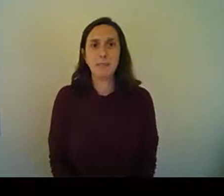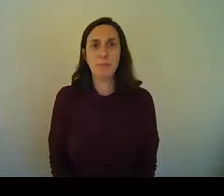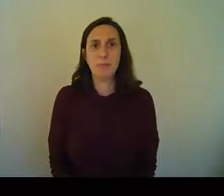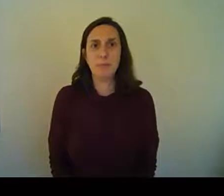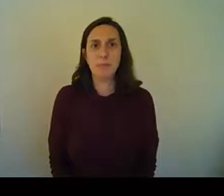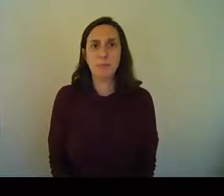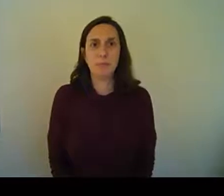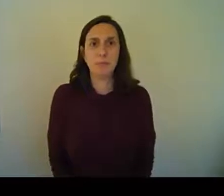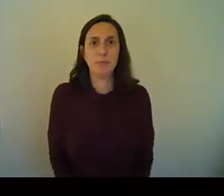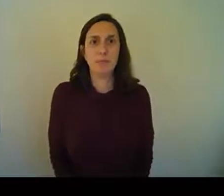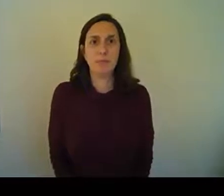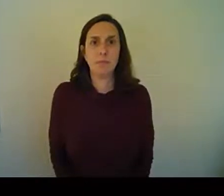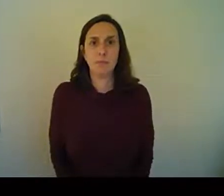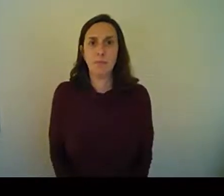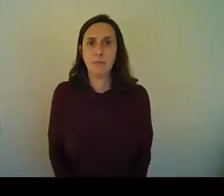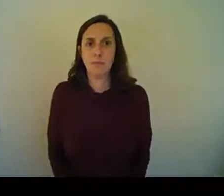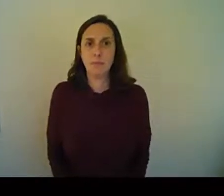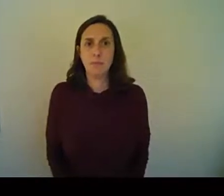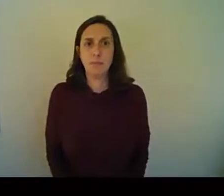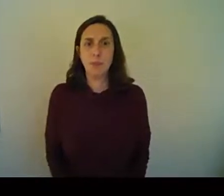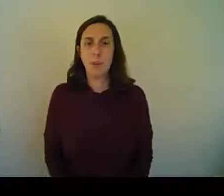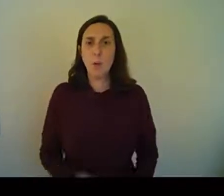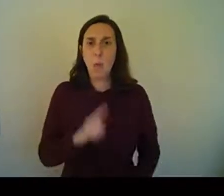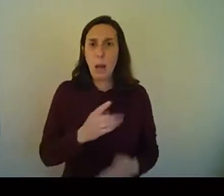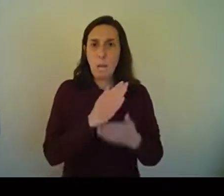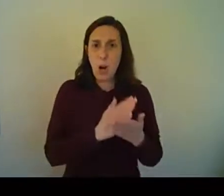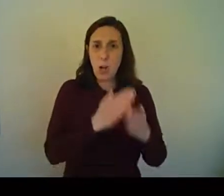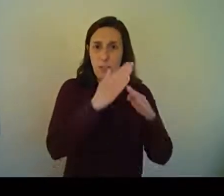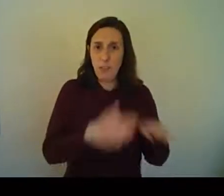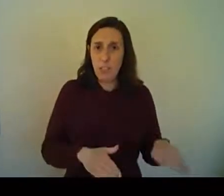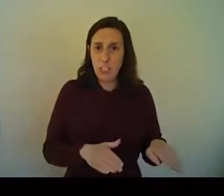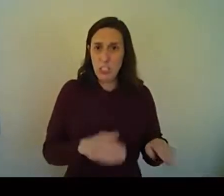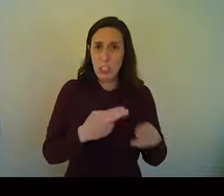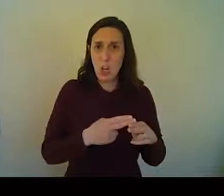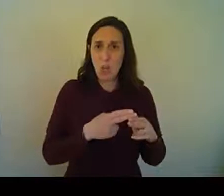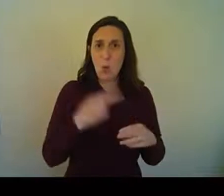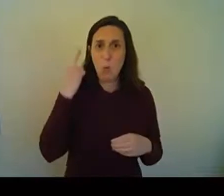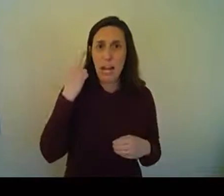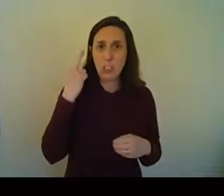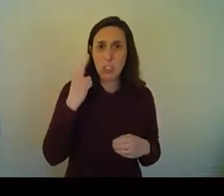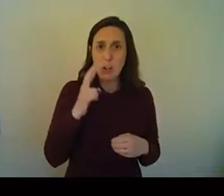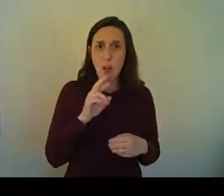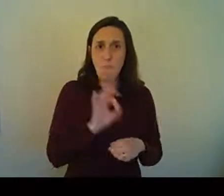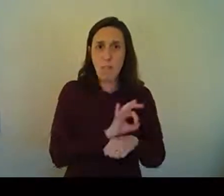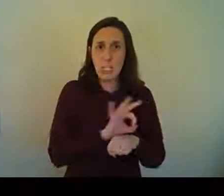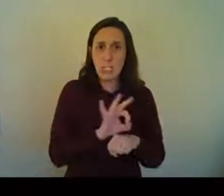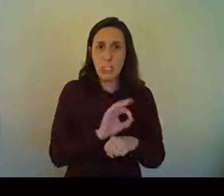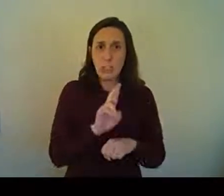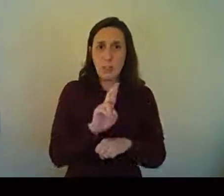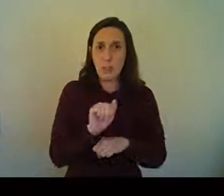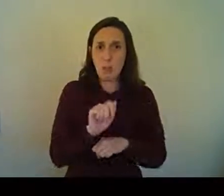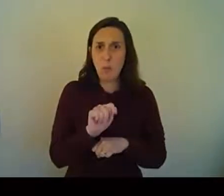And one part of that division is rational functions, which is the last part of chapter 4 for us,